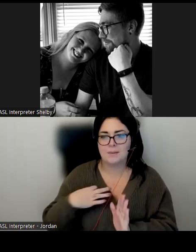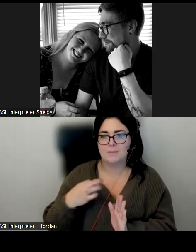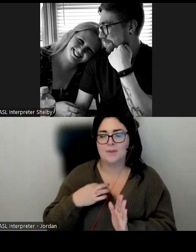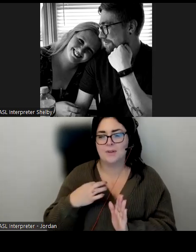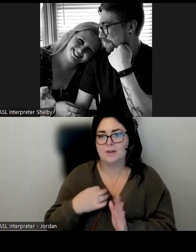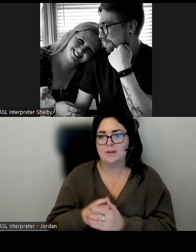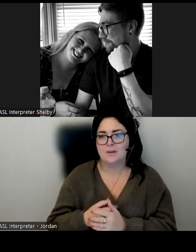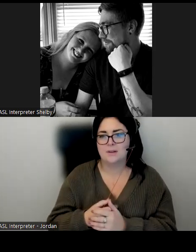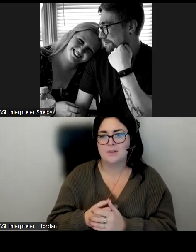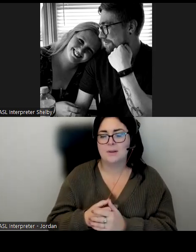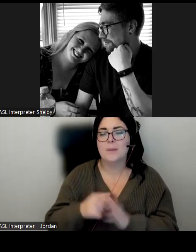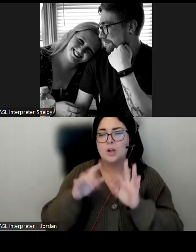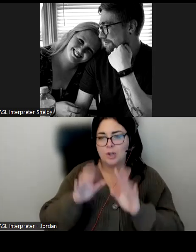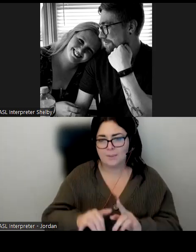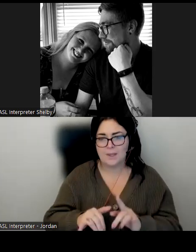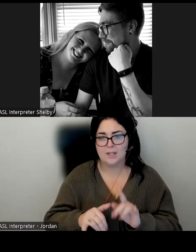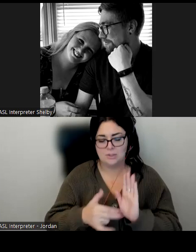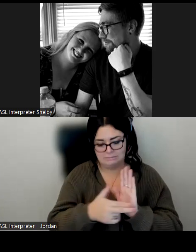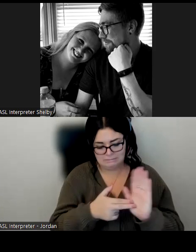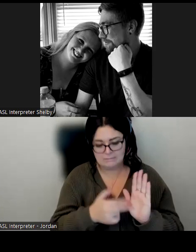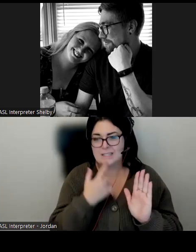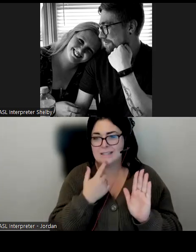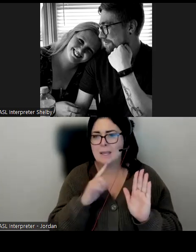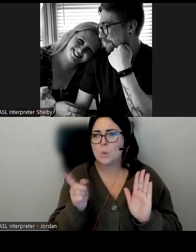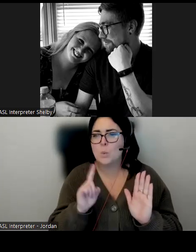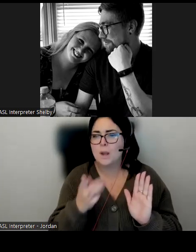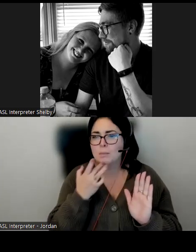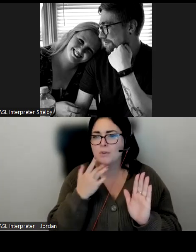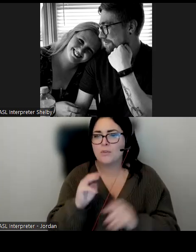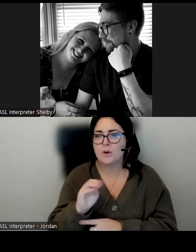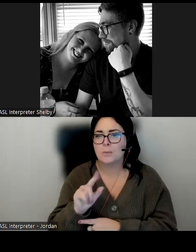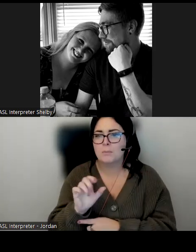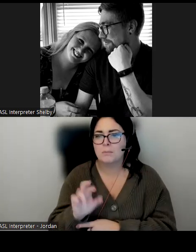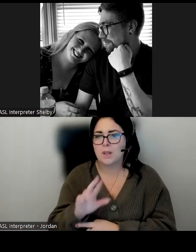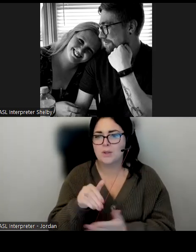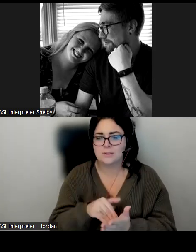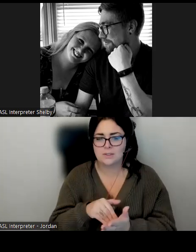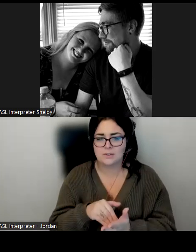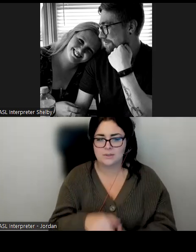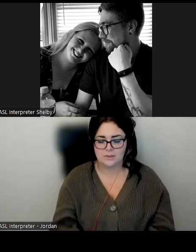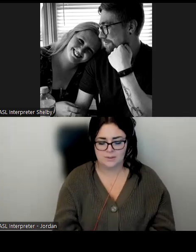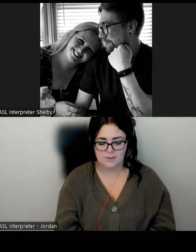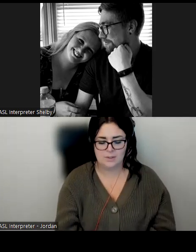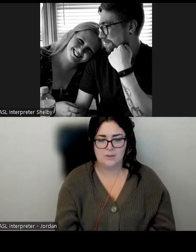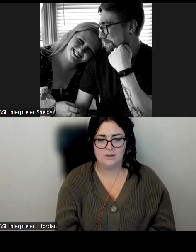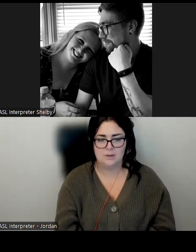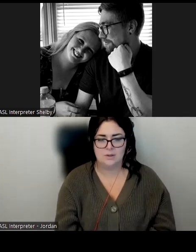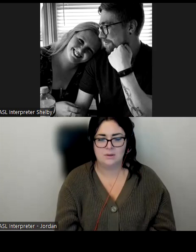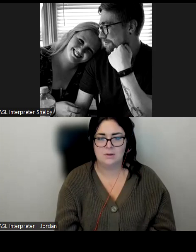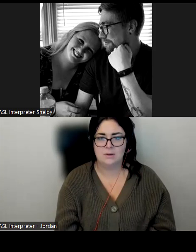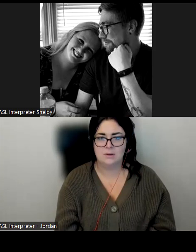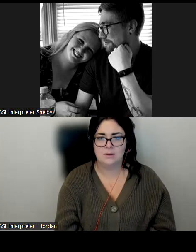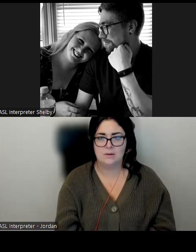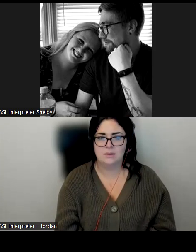have to make it clear on your application that that's the location that you're looking to volunteer with. That would be the case for all the